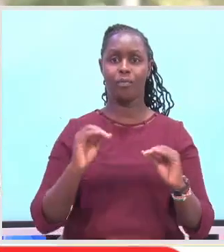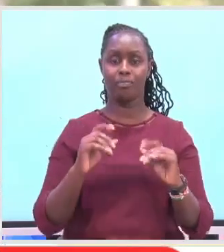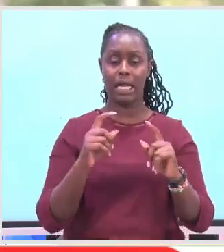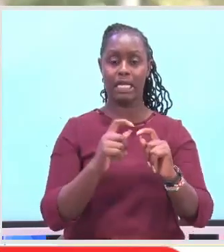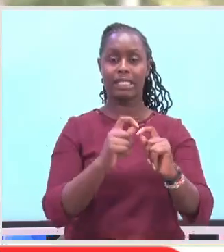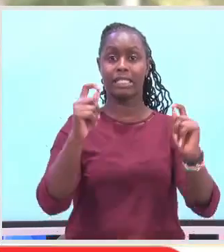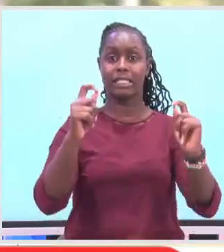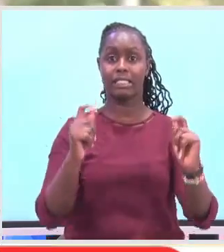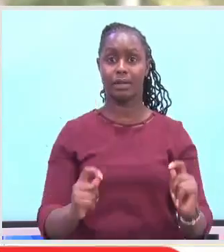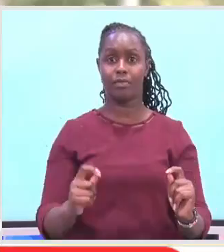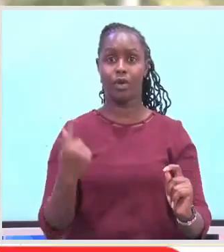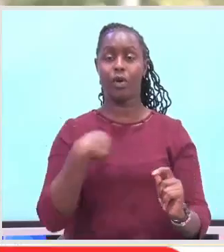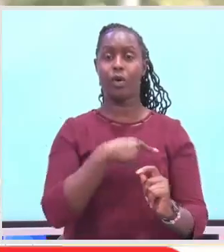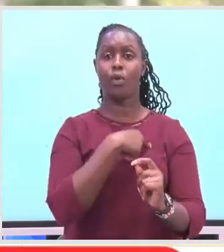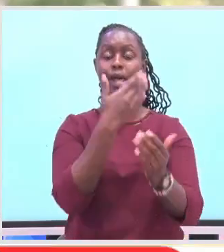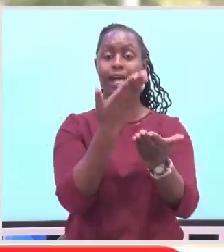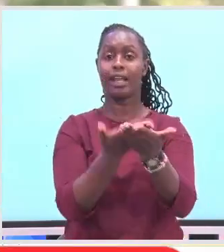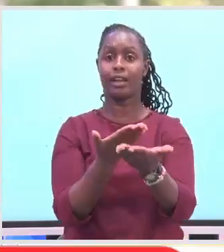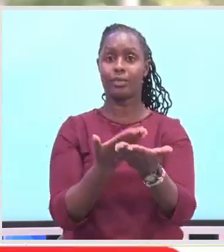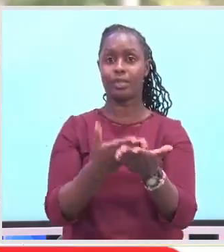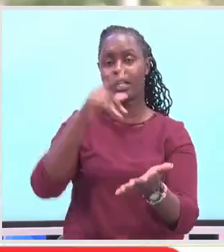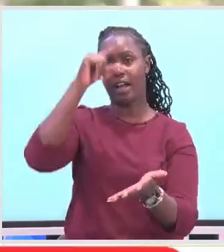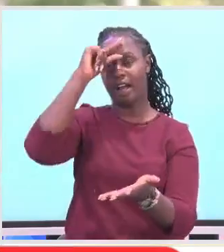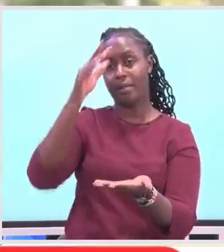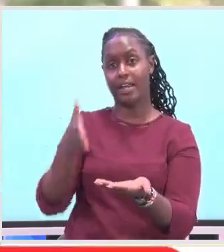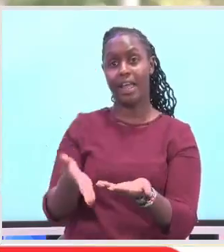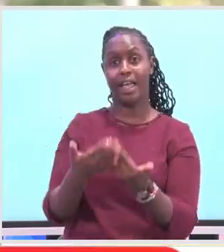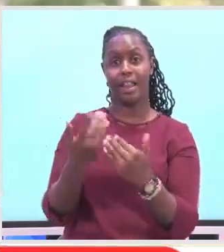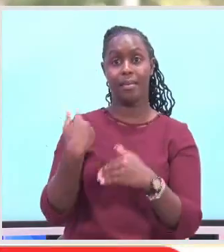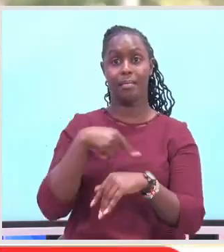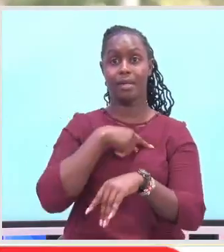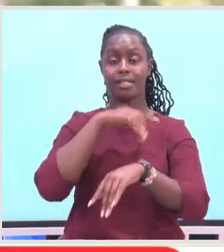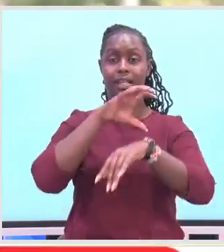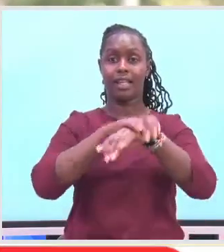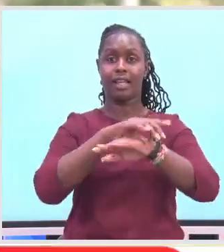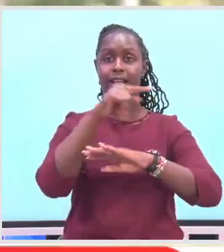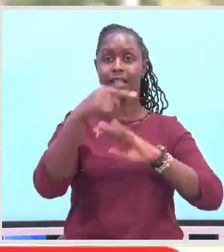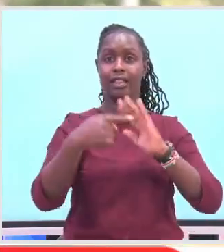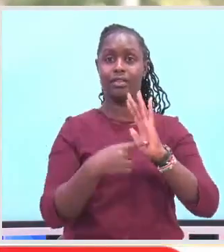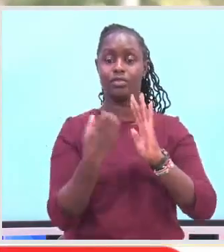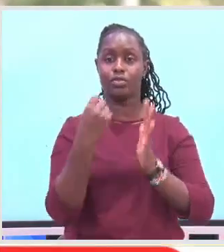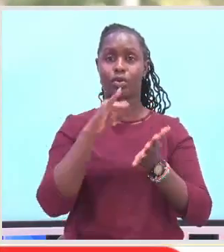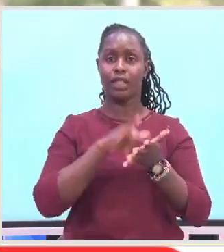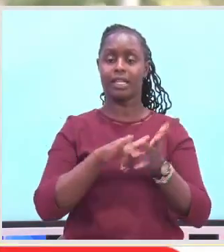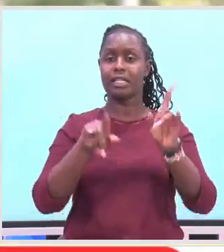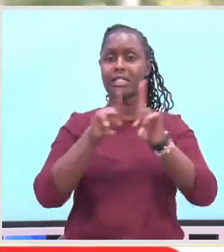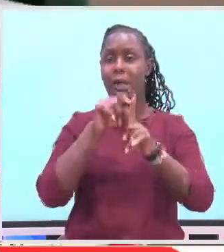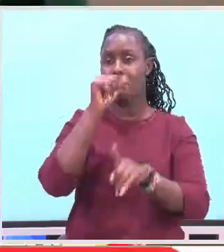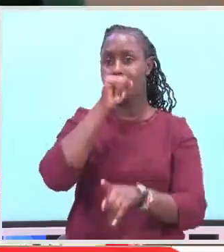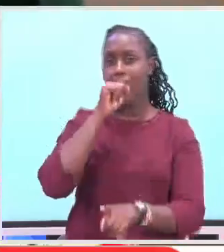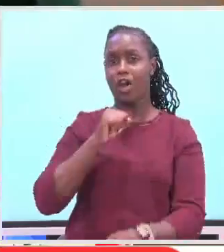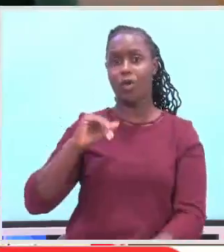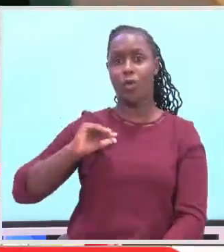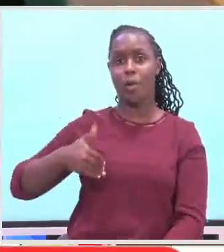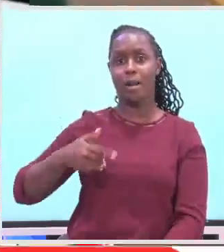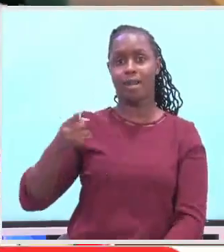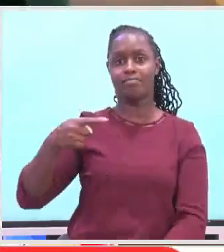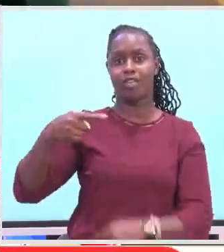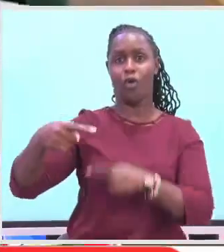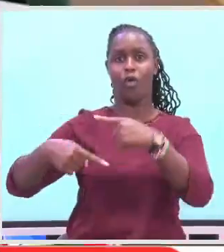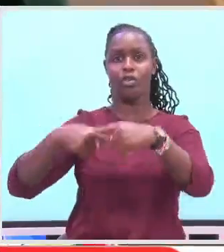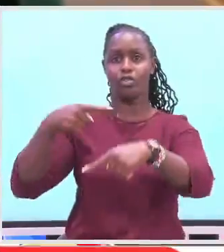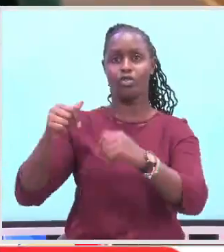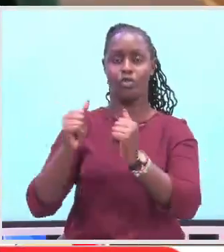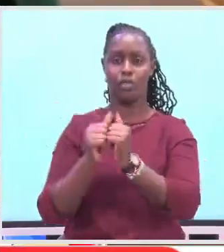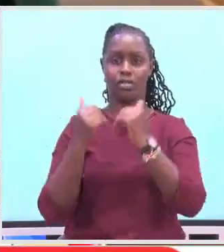Tungeomba serikali aweze kutusaidia tupate hizi vifaa ndio masomo hata ya ule mkongwe apate kuendelea vizuri. This is a rare